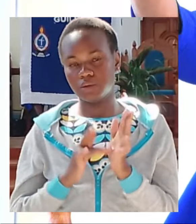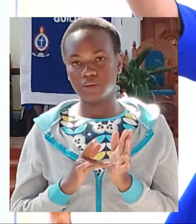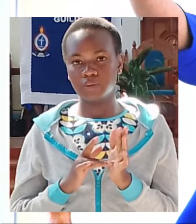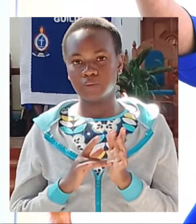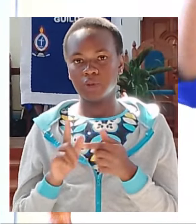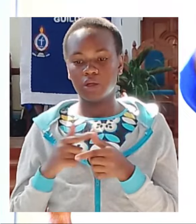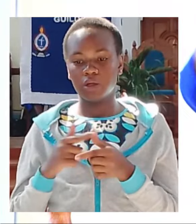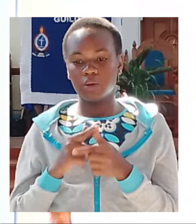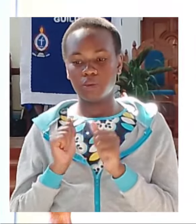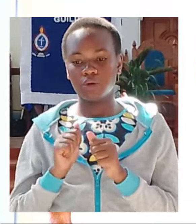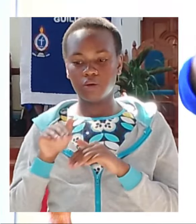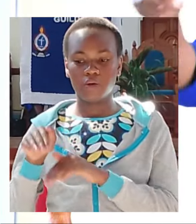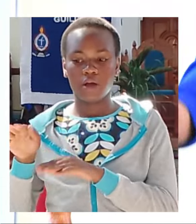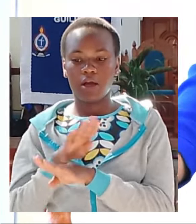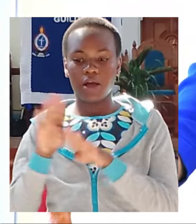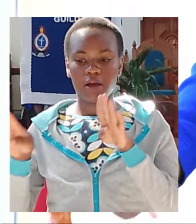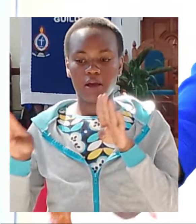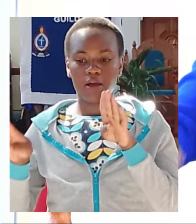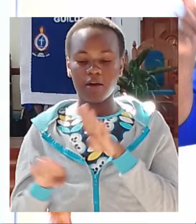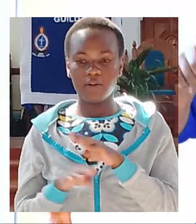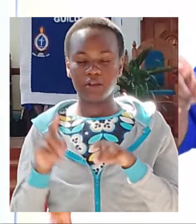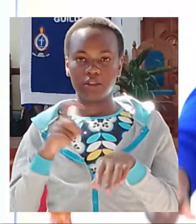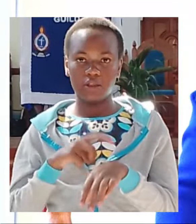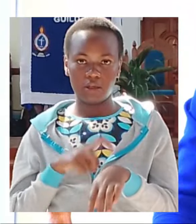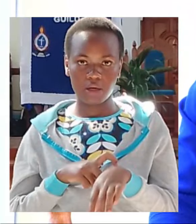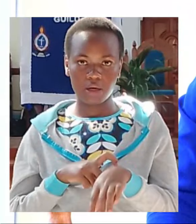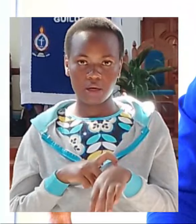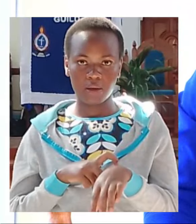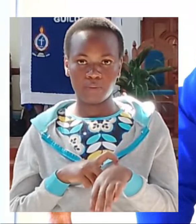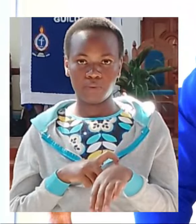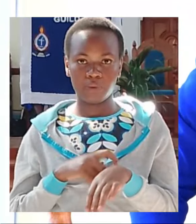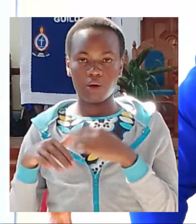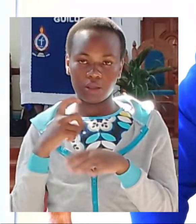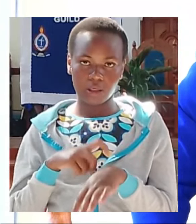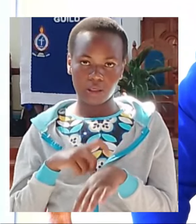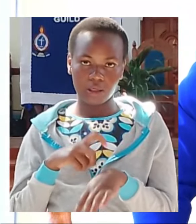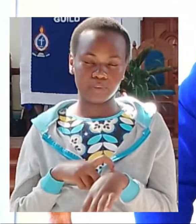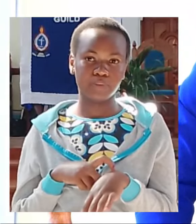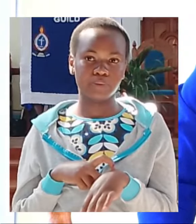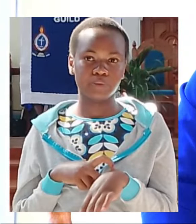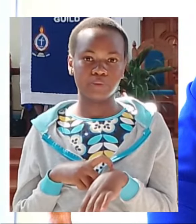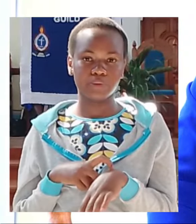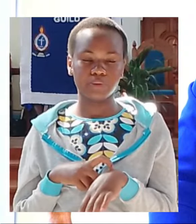kuandamana na yeye katika kila hali na katika kila wakati.